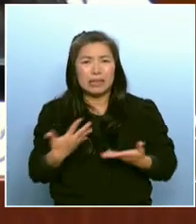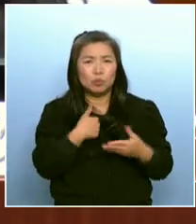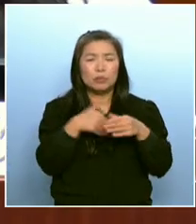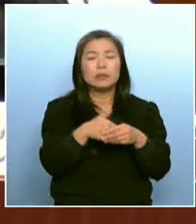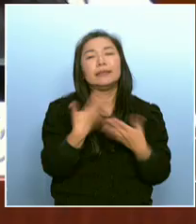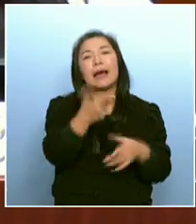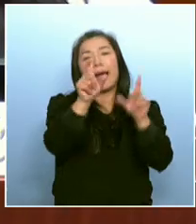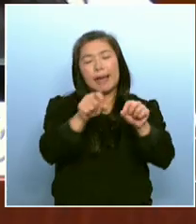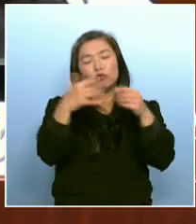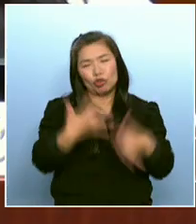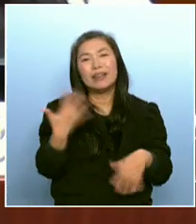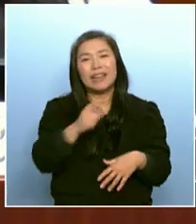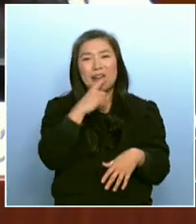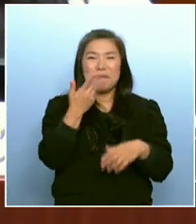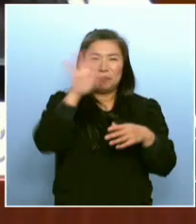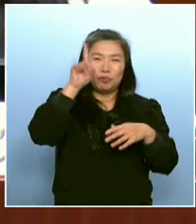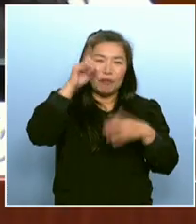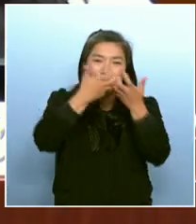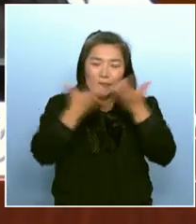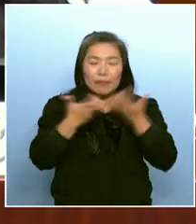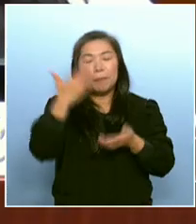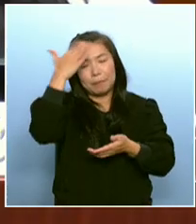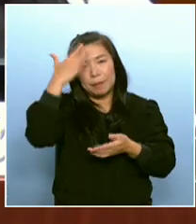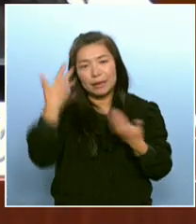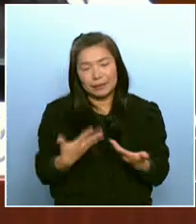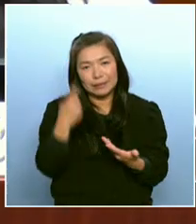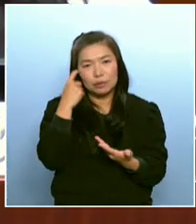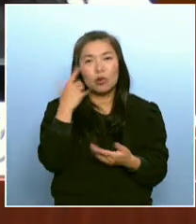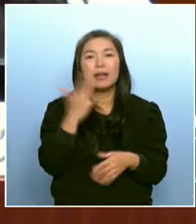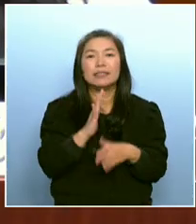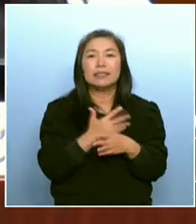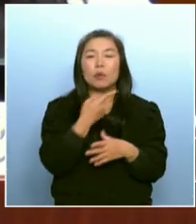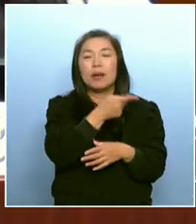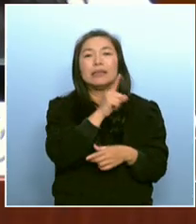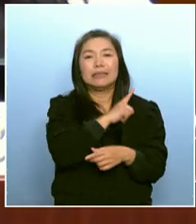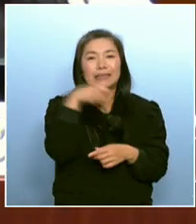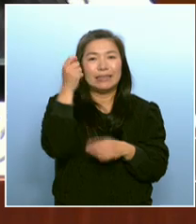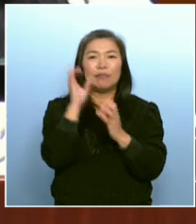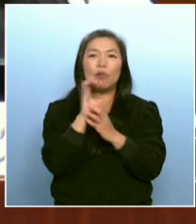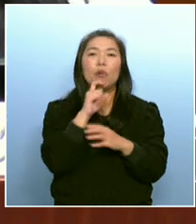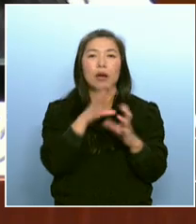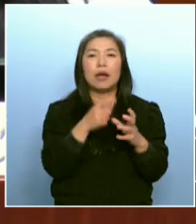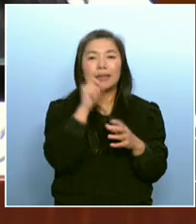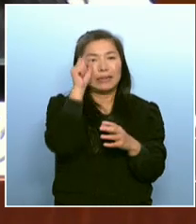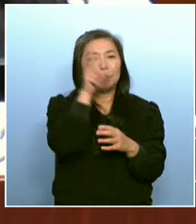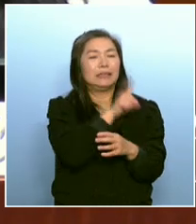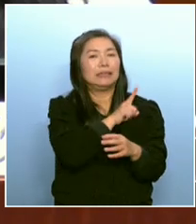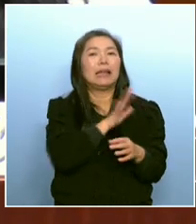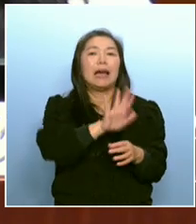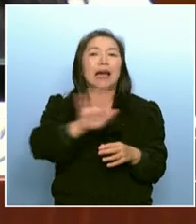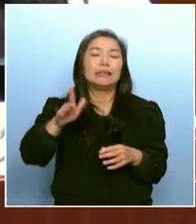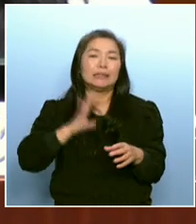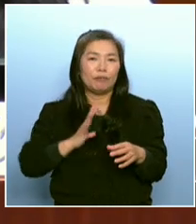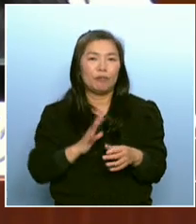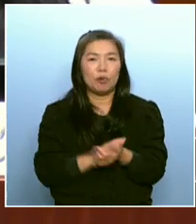This is because you have the money to pay out the construction costs, but you're still asking for the approval, funding approval. Well,